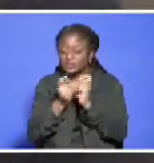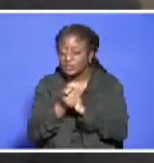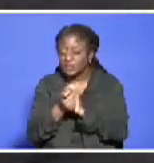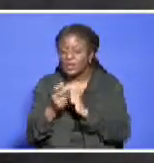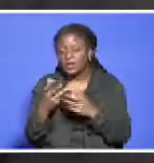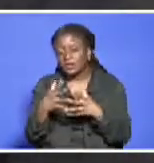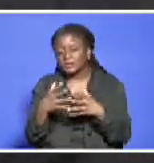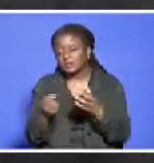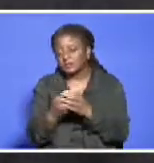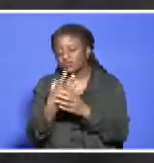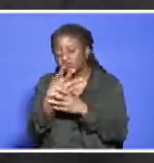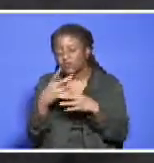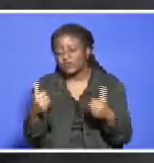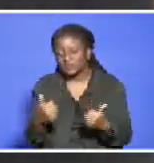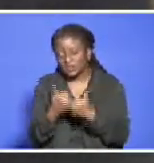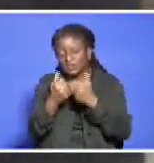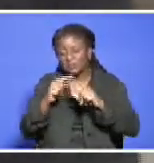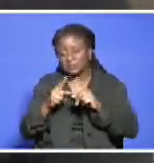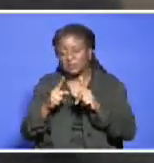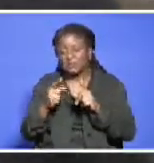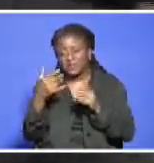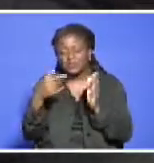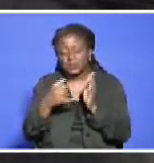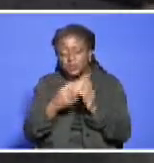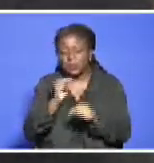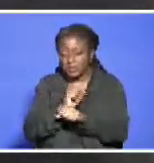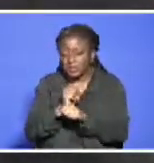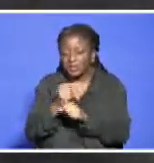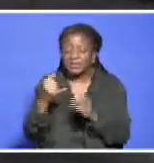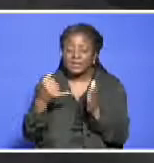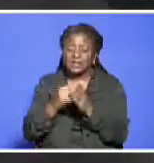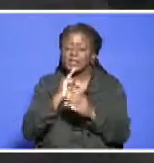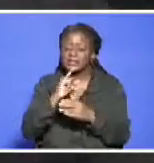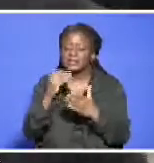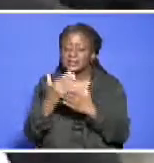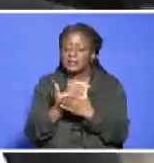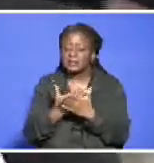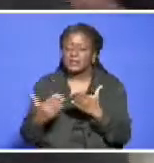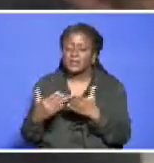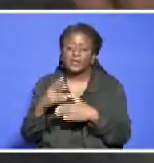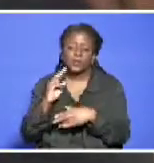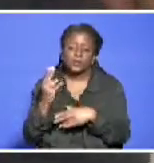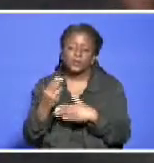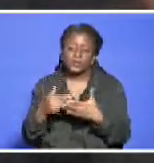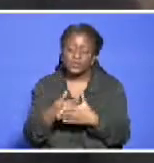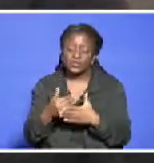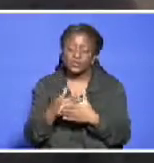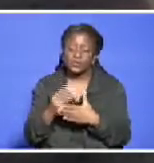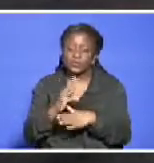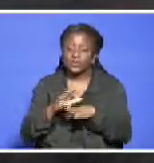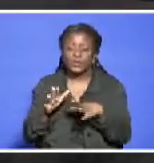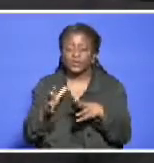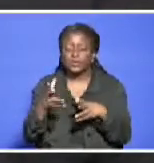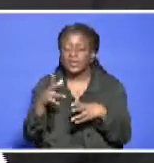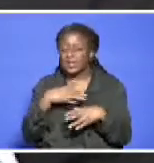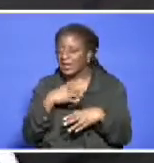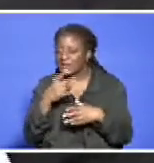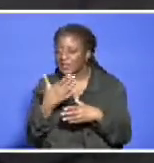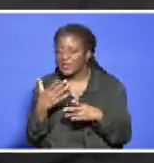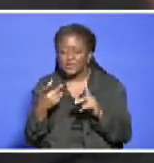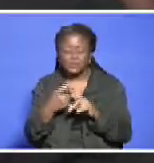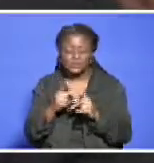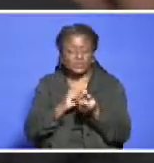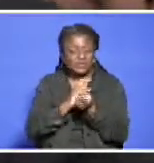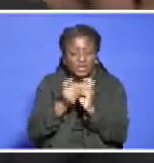pains. By and large, it's working, but it is something new, and you know, we don't like things new, and we don't like things to change. So.